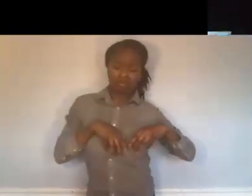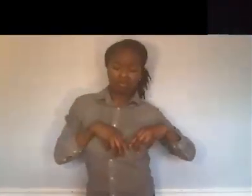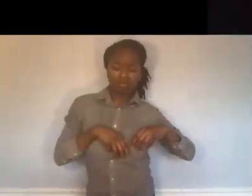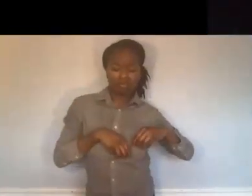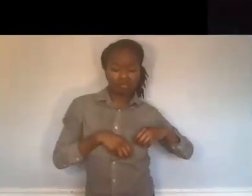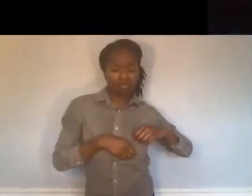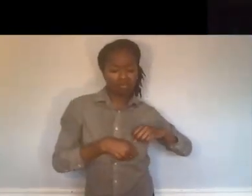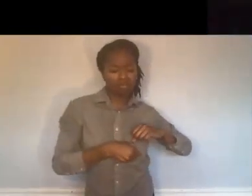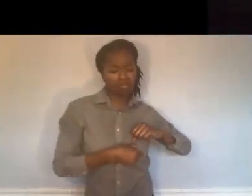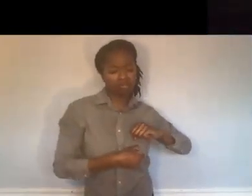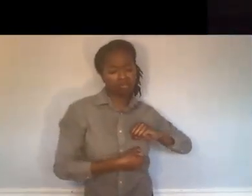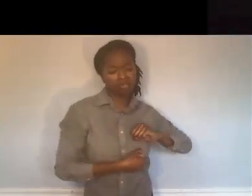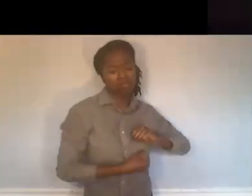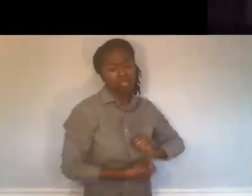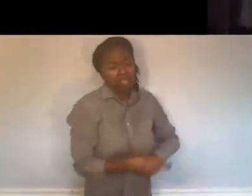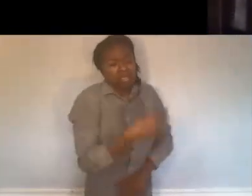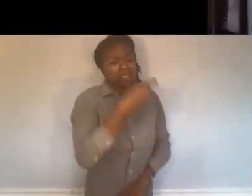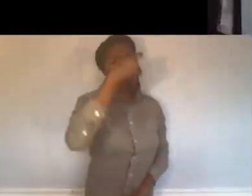salty